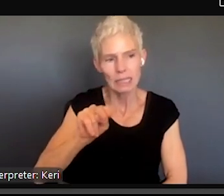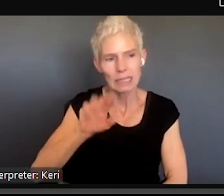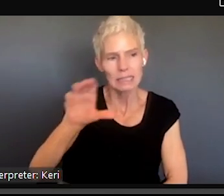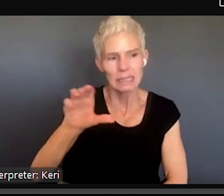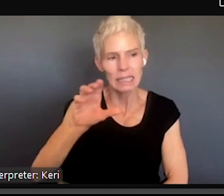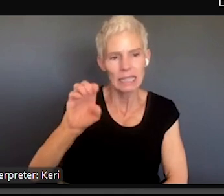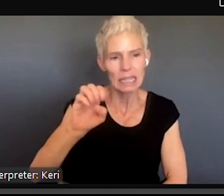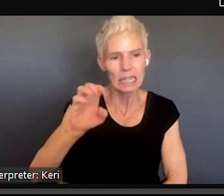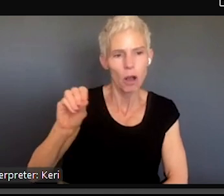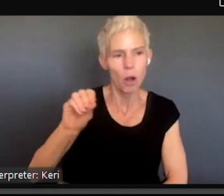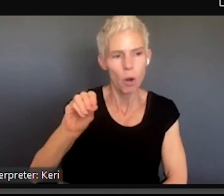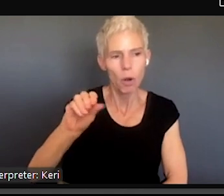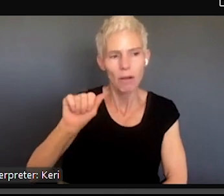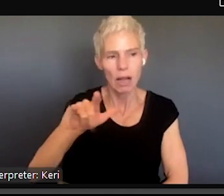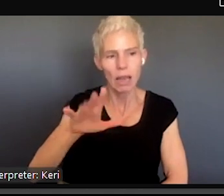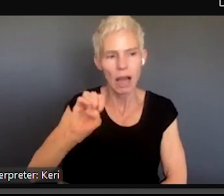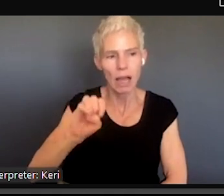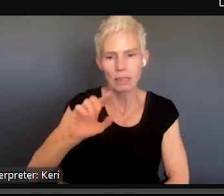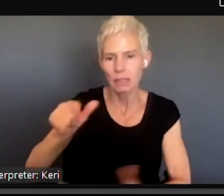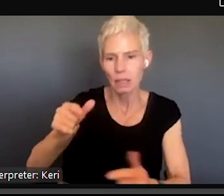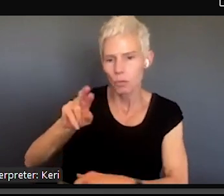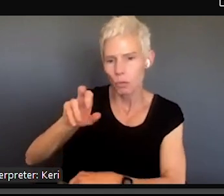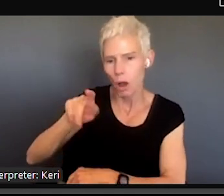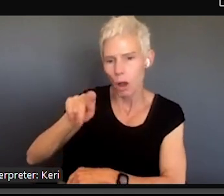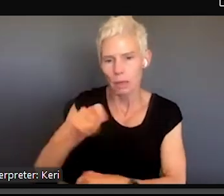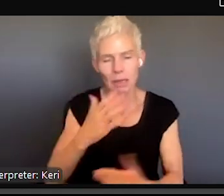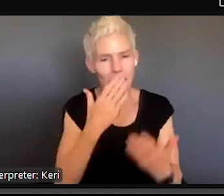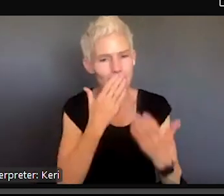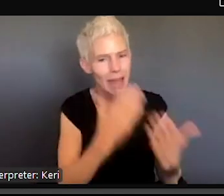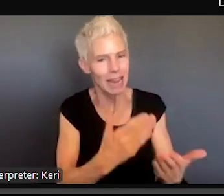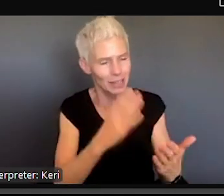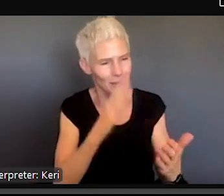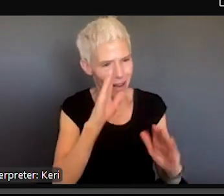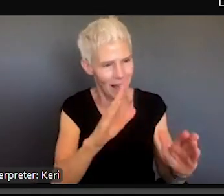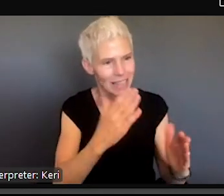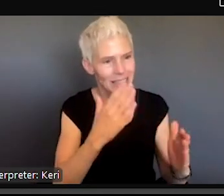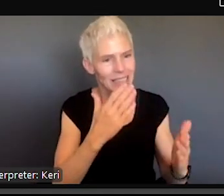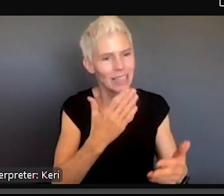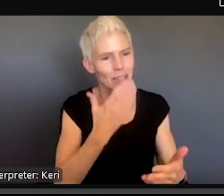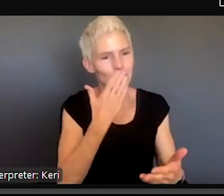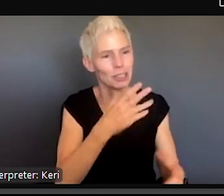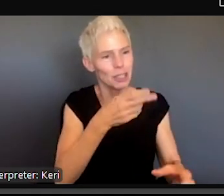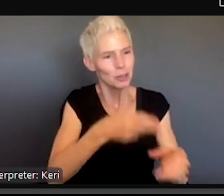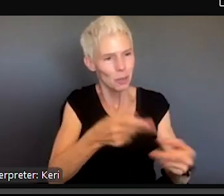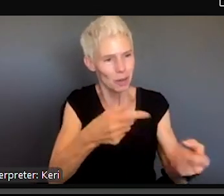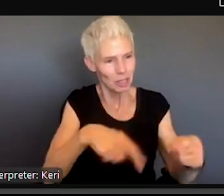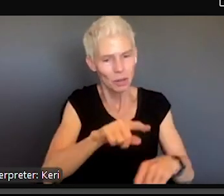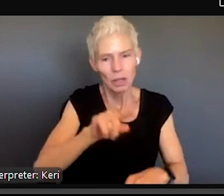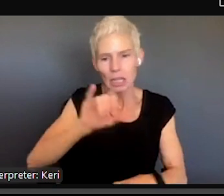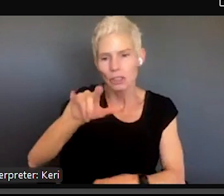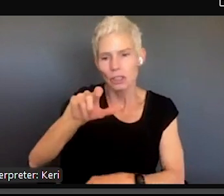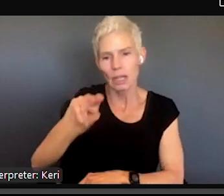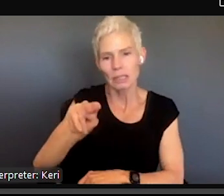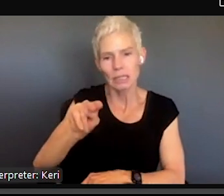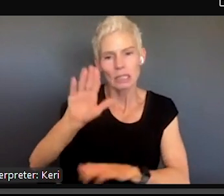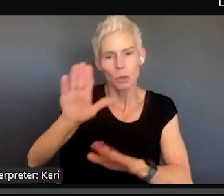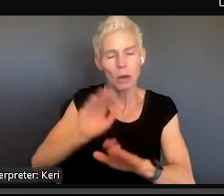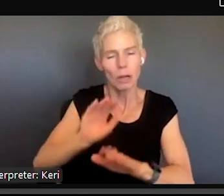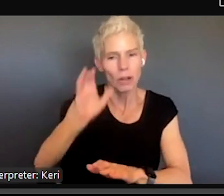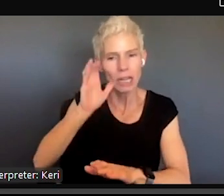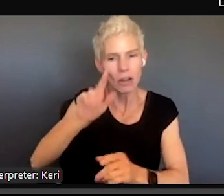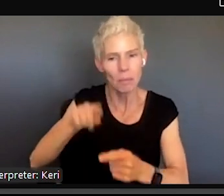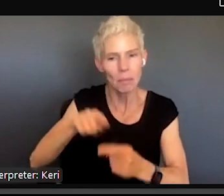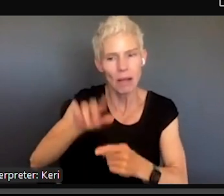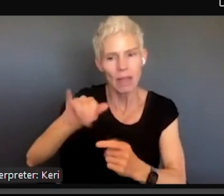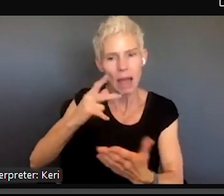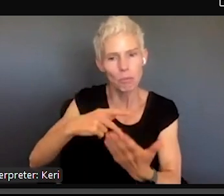Alliance. Robert. Hi, thank you. It's good to be with you all. And Justin, it was great hearing about that program. Sounds like some